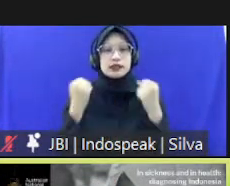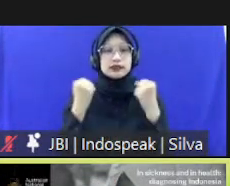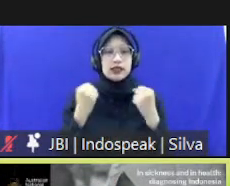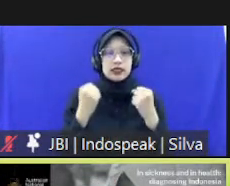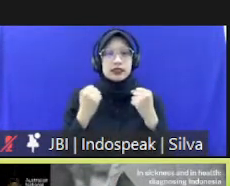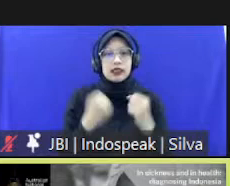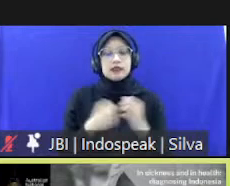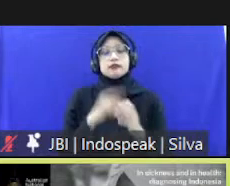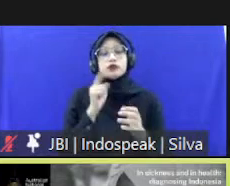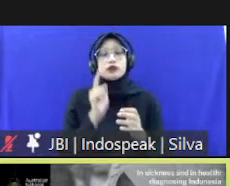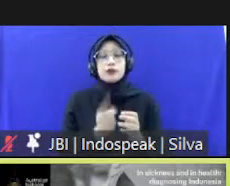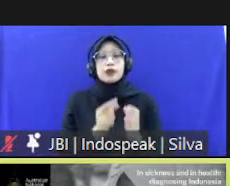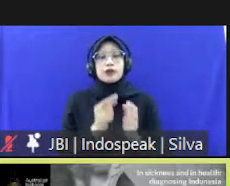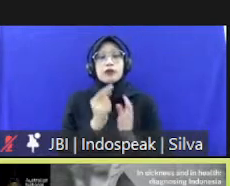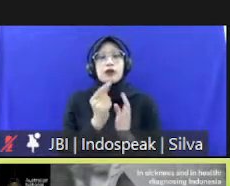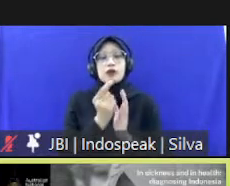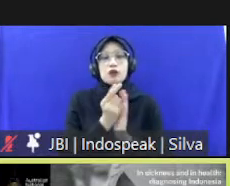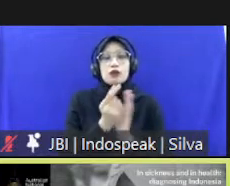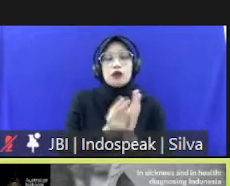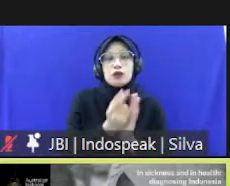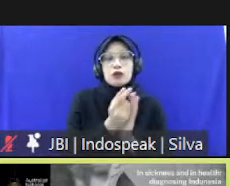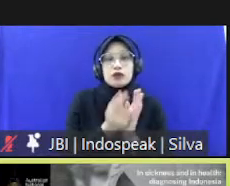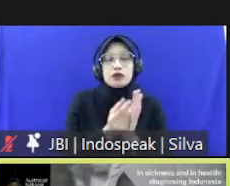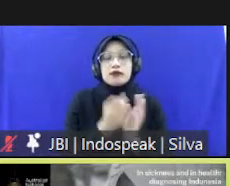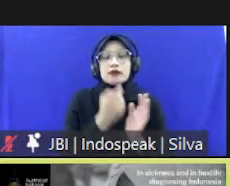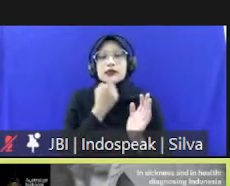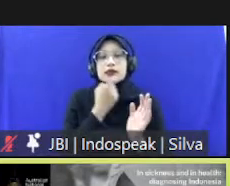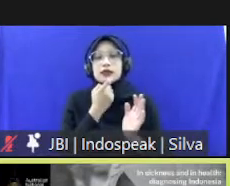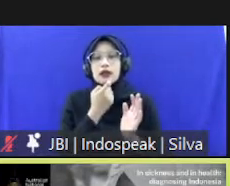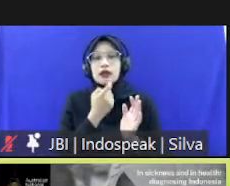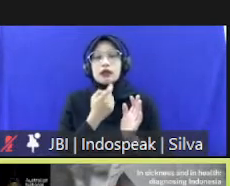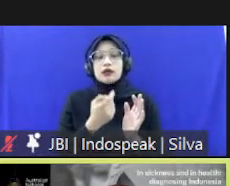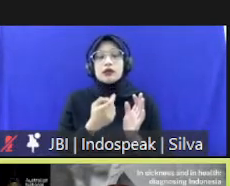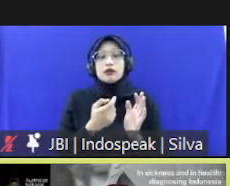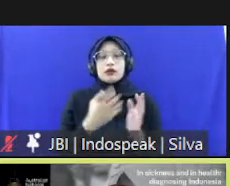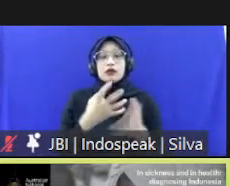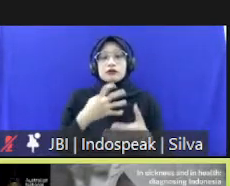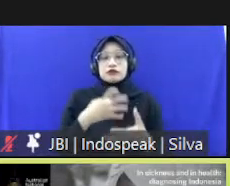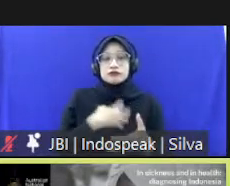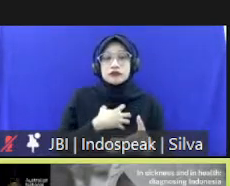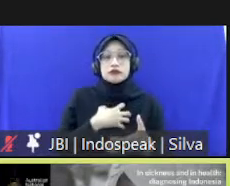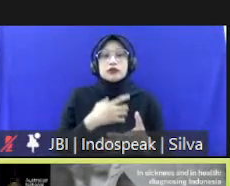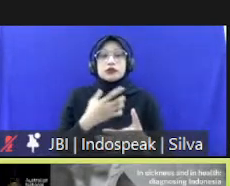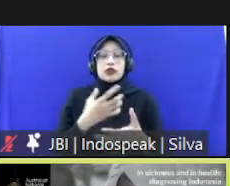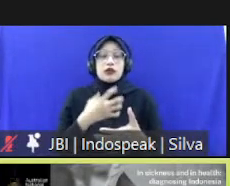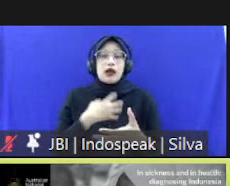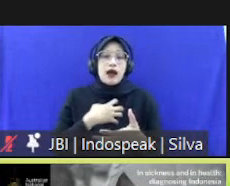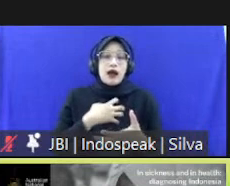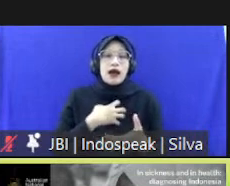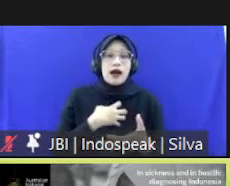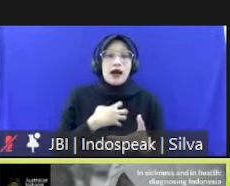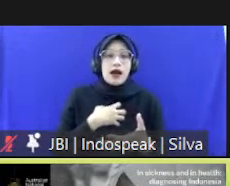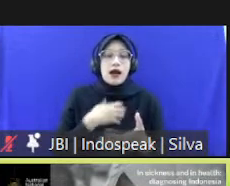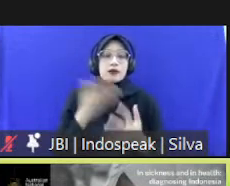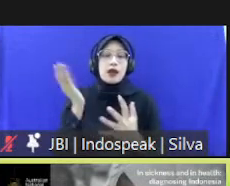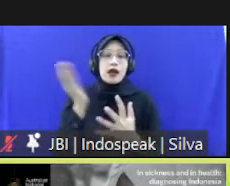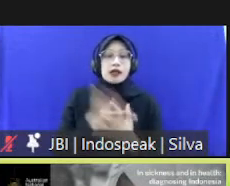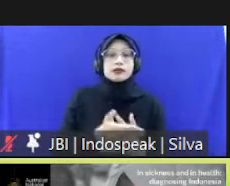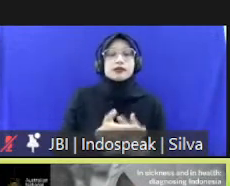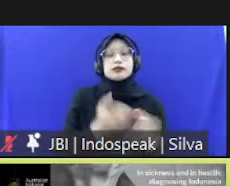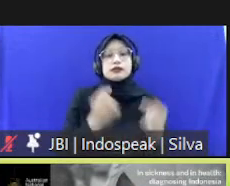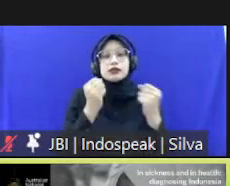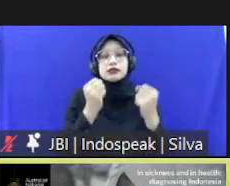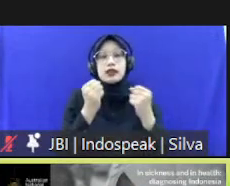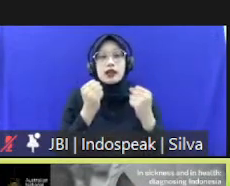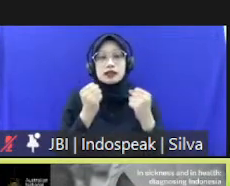where a right to health services was introduced, a right to a good and healthy environment was introduced, a right to social security,